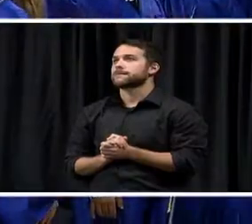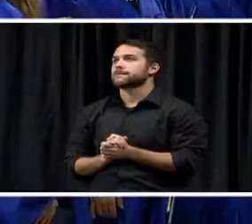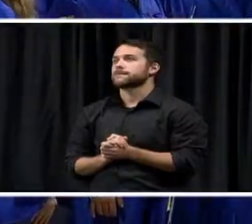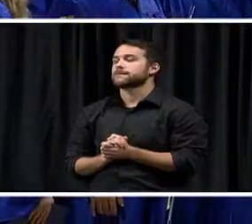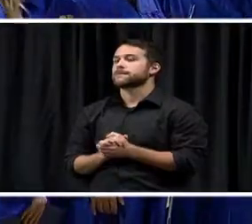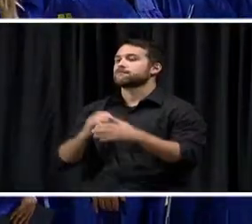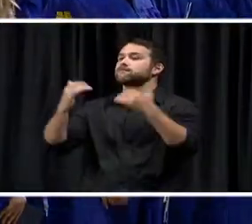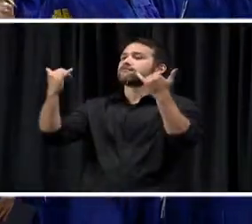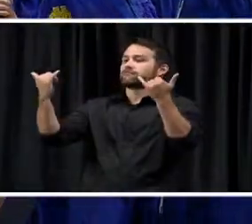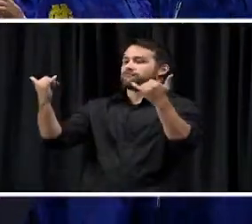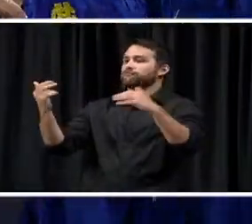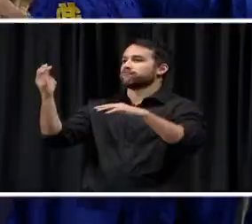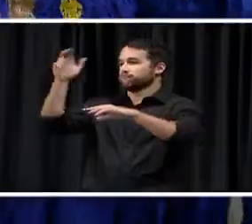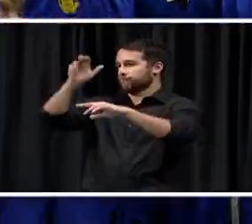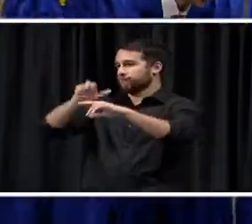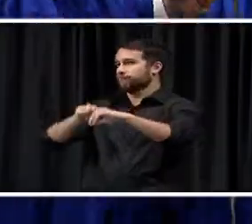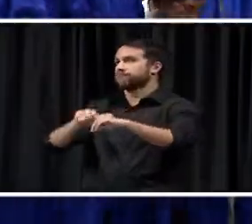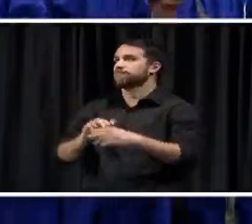You may be seated.